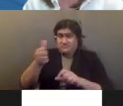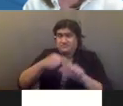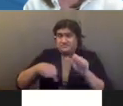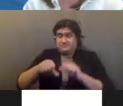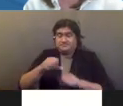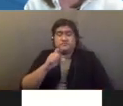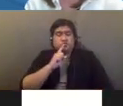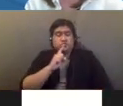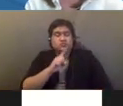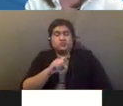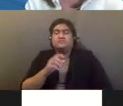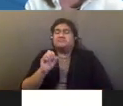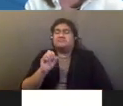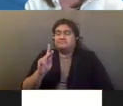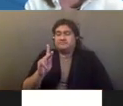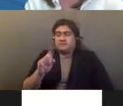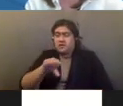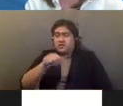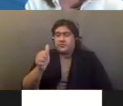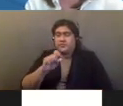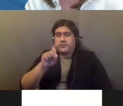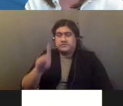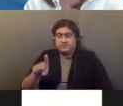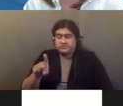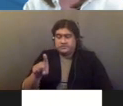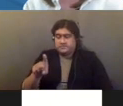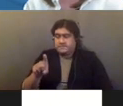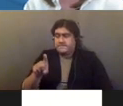All right, another question here.